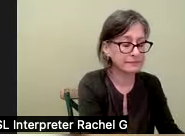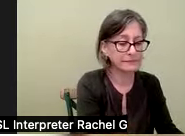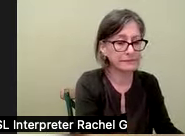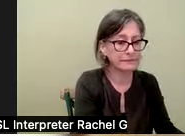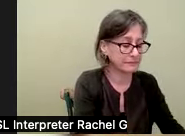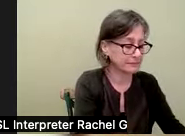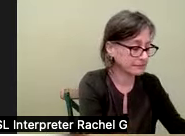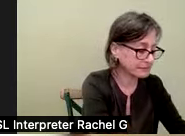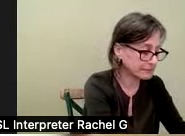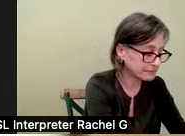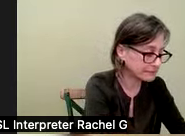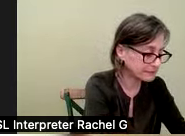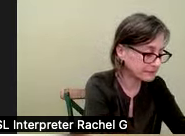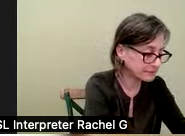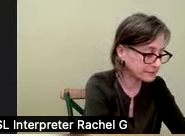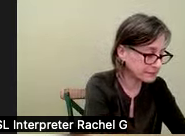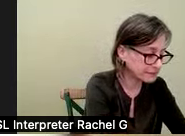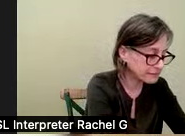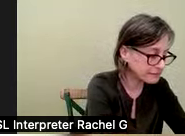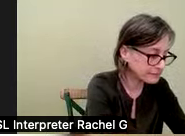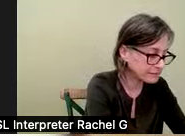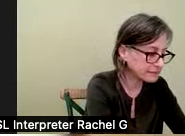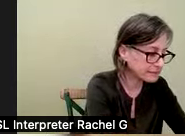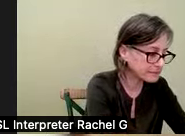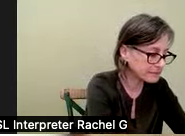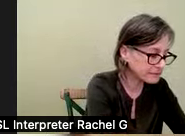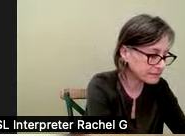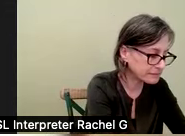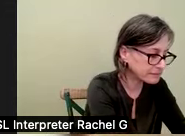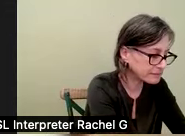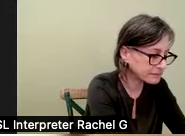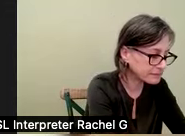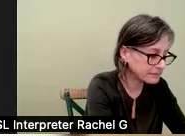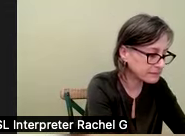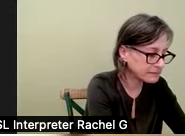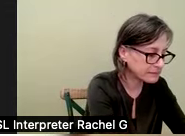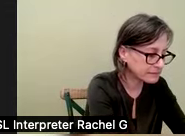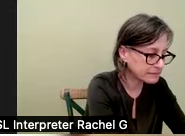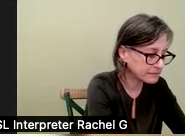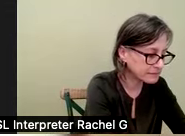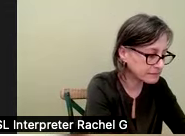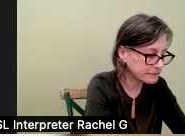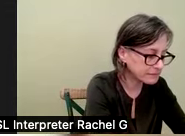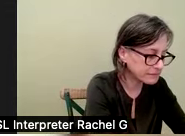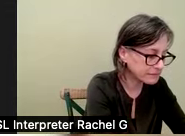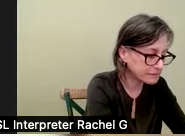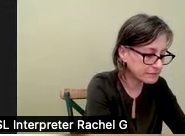essentially alerts vehicular traffic that they've entered into a tsunami safe